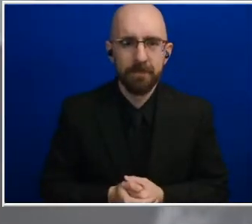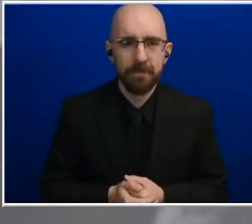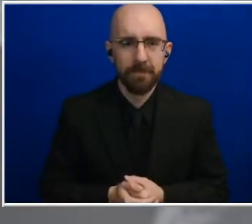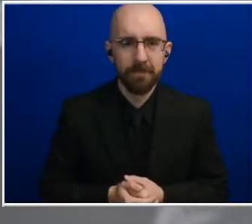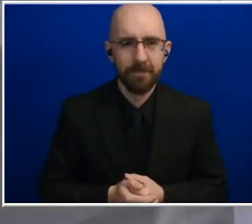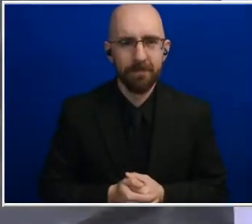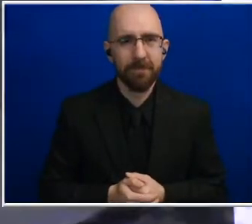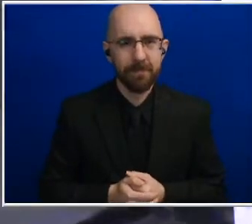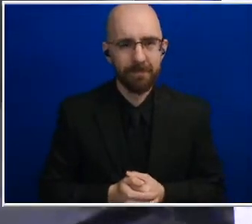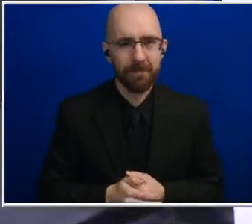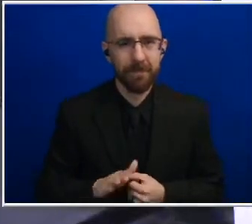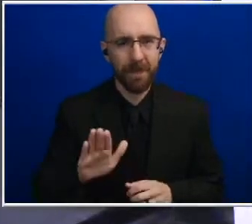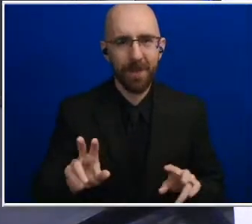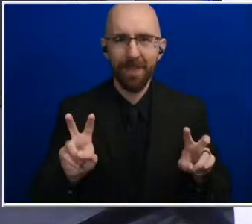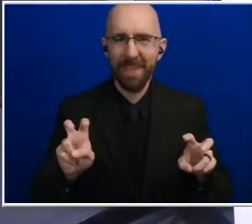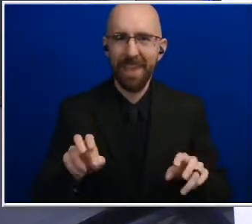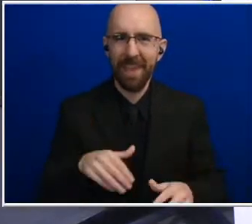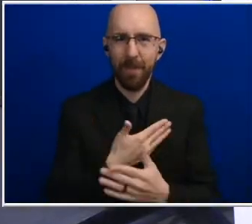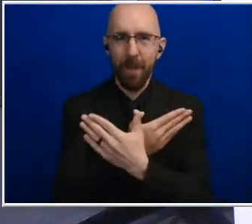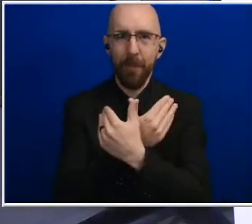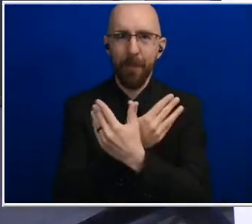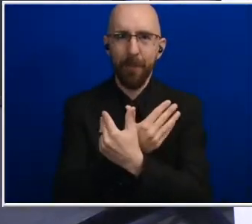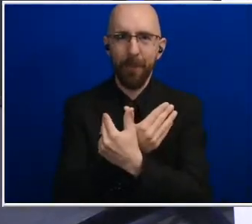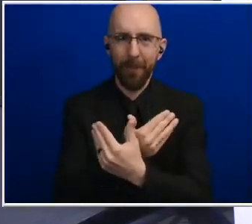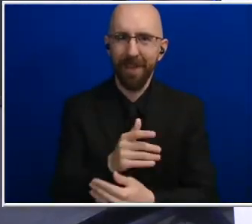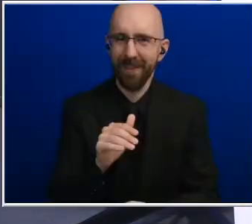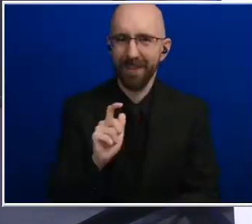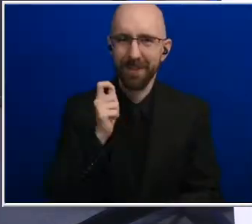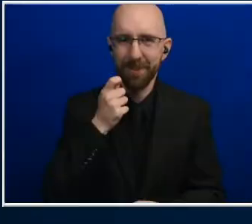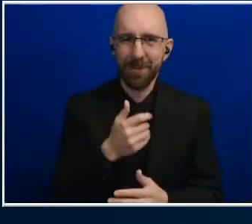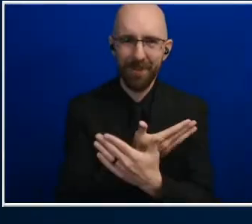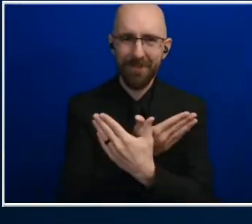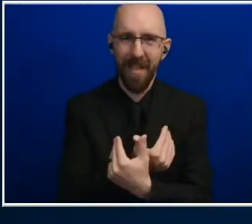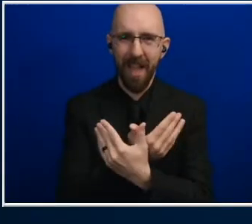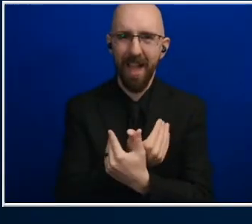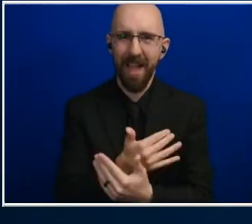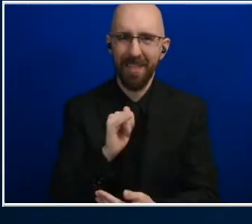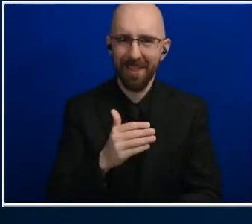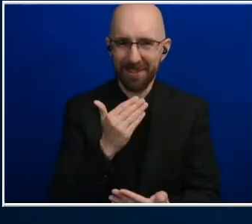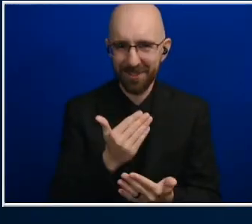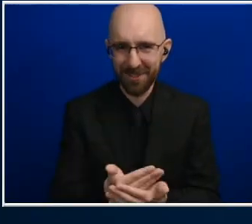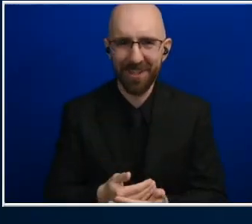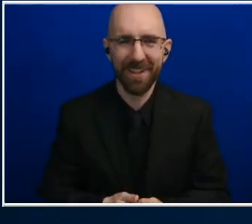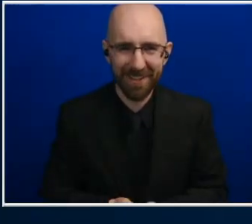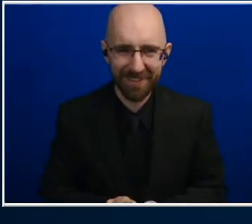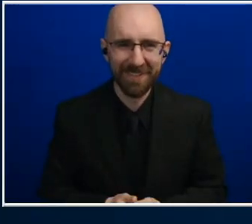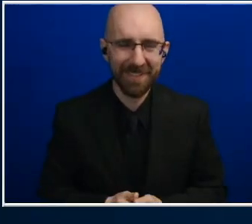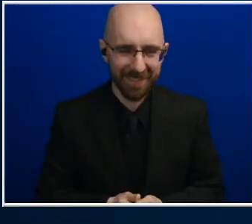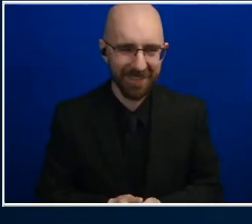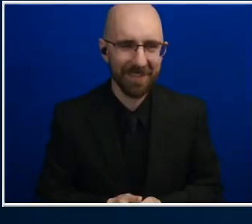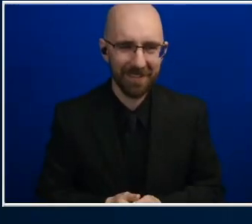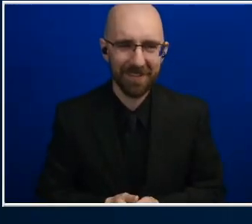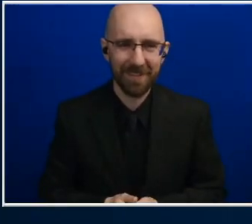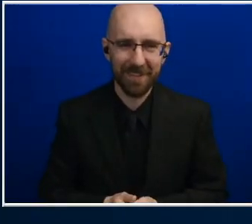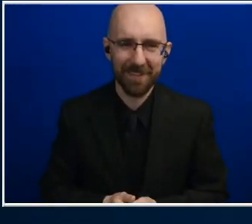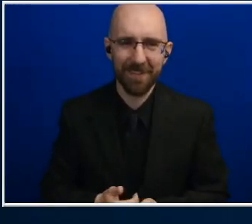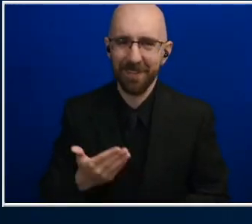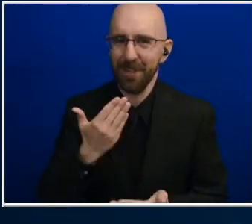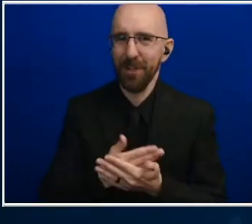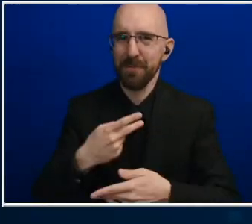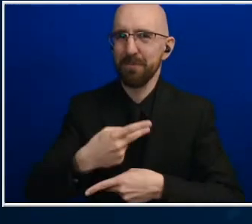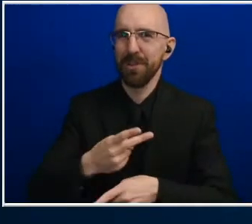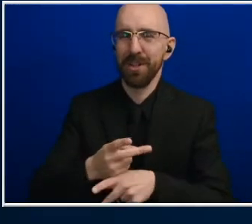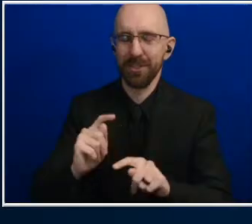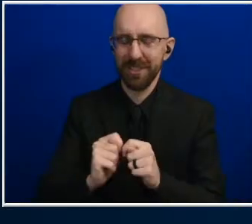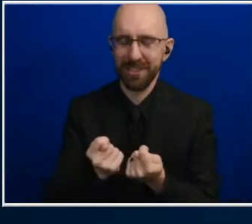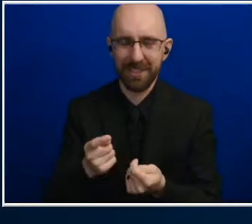It's got the little, I like how the little wings fly on that. That's pretty good. That's good. We have a great production crew. It is a great production crew. All right, as of today,